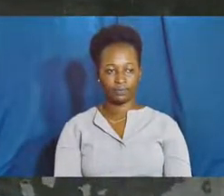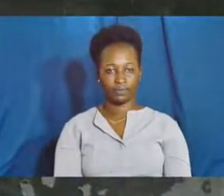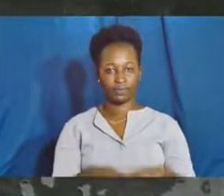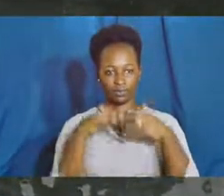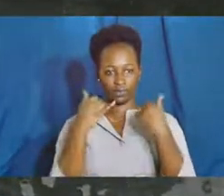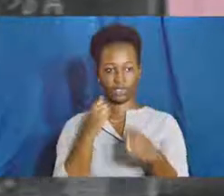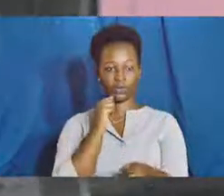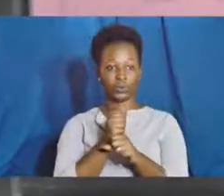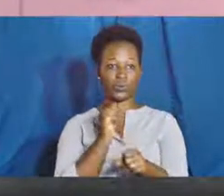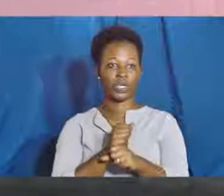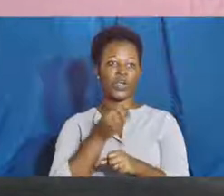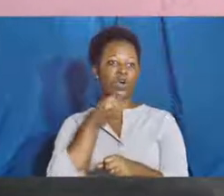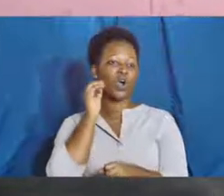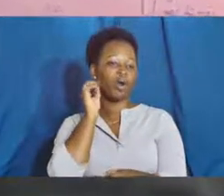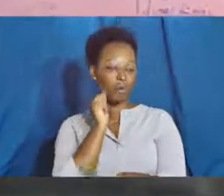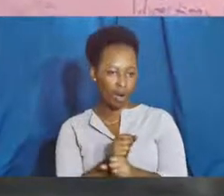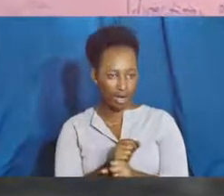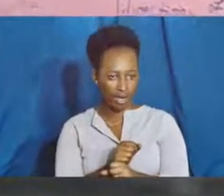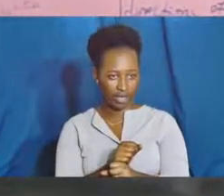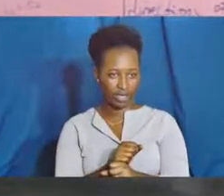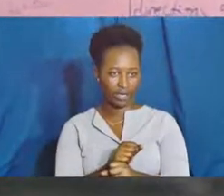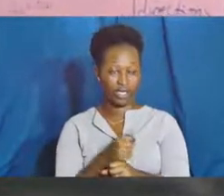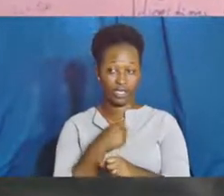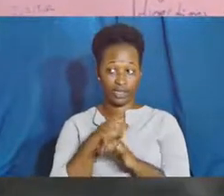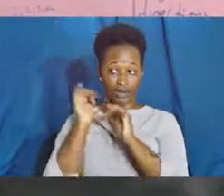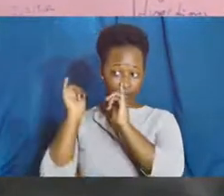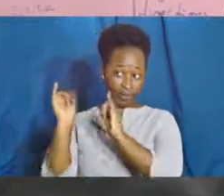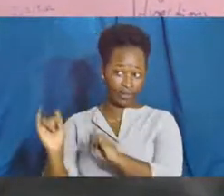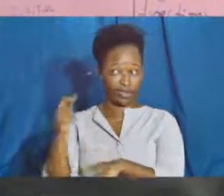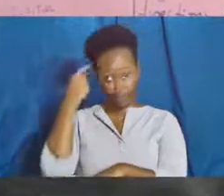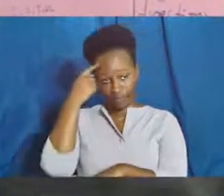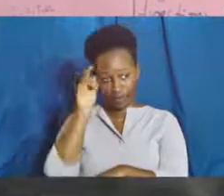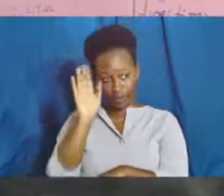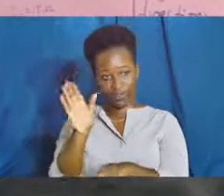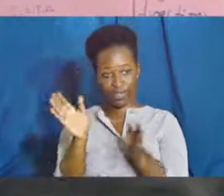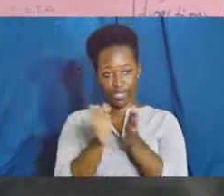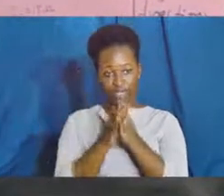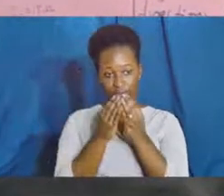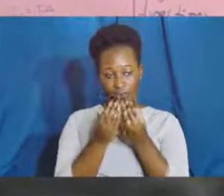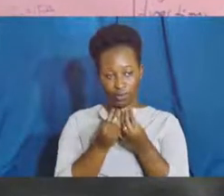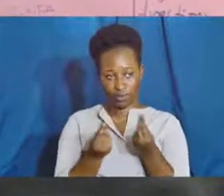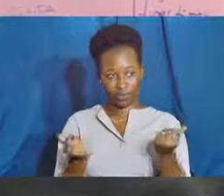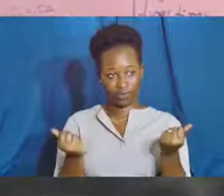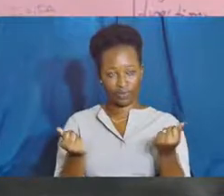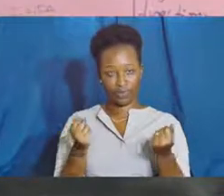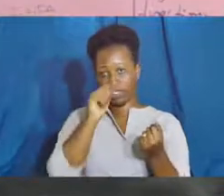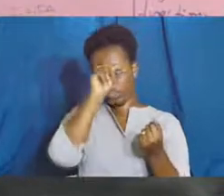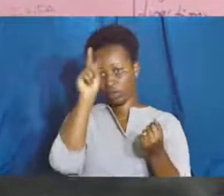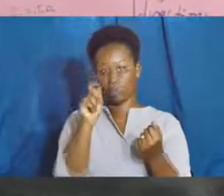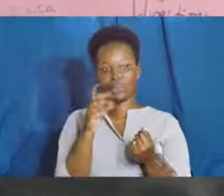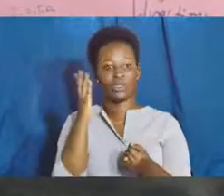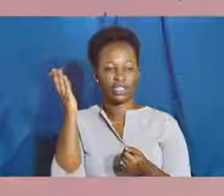do this homework. I'm leaving this homework to you and solve the question